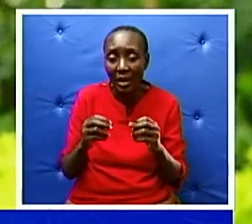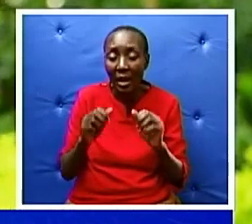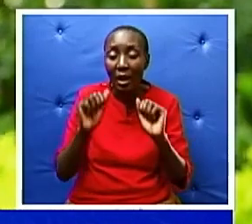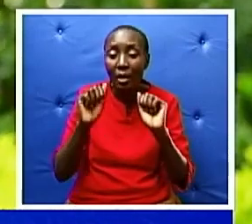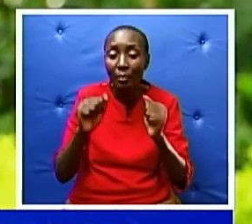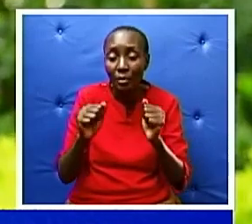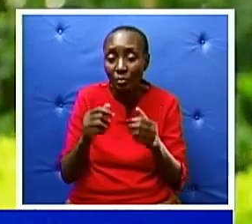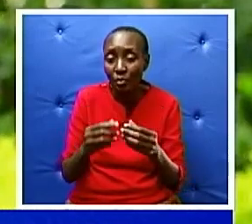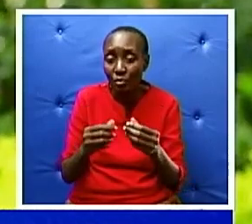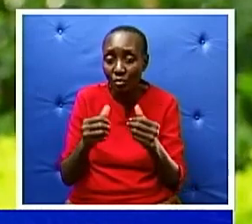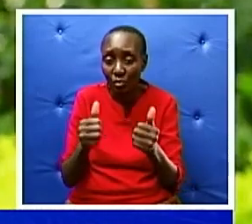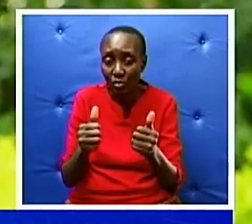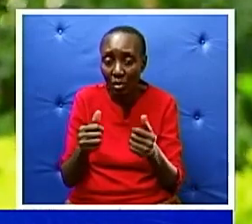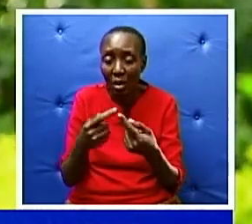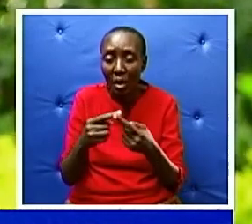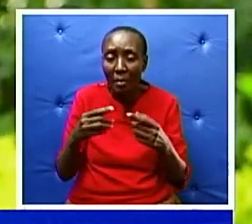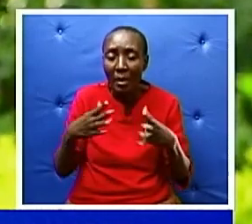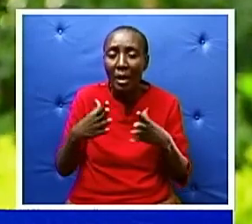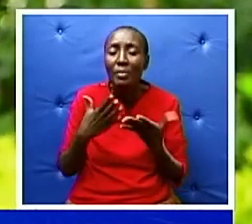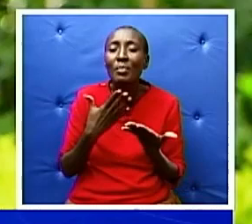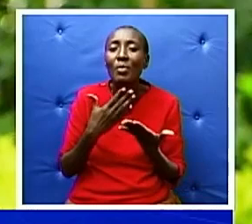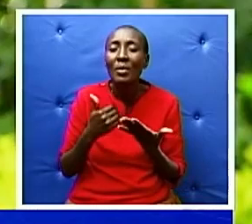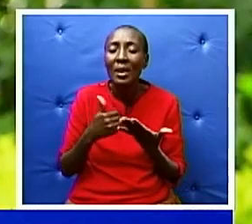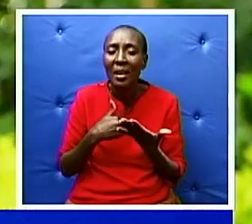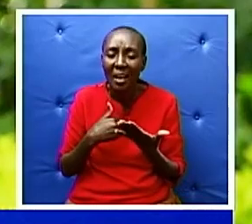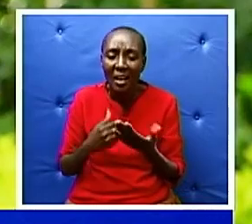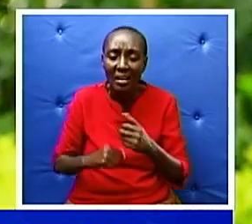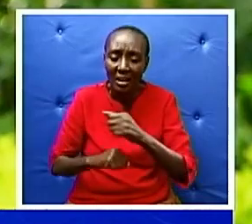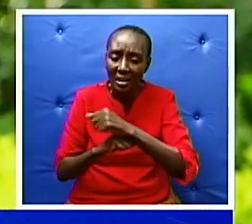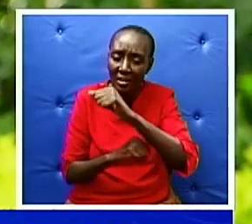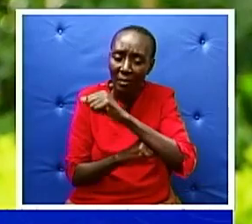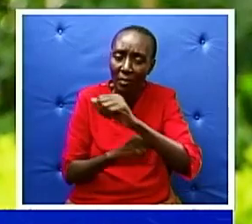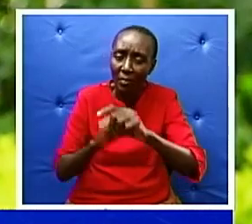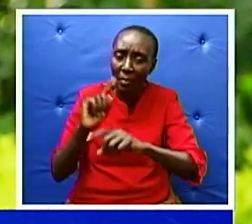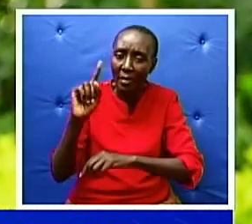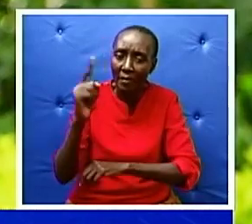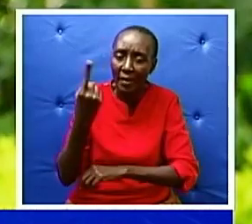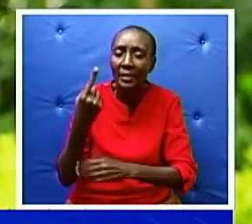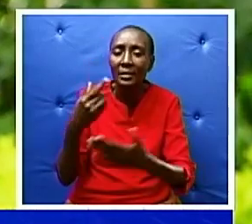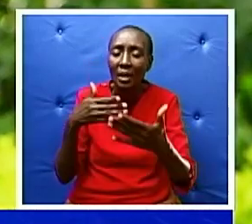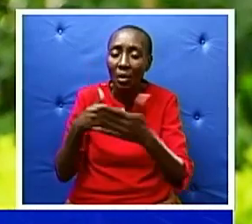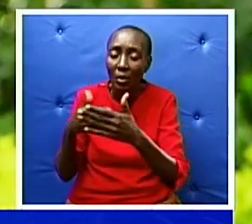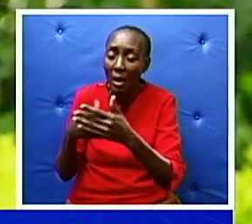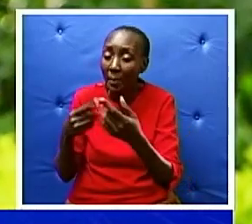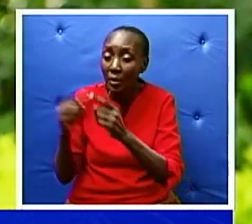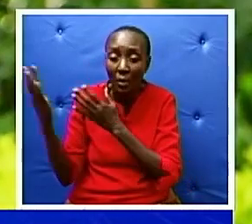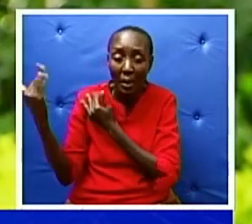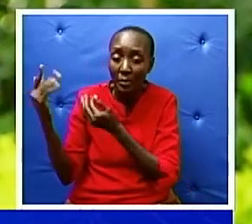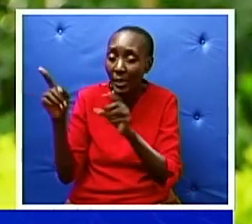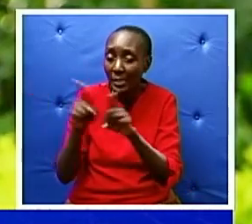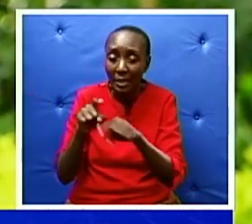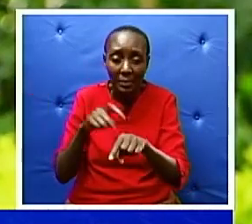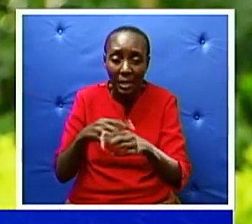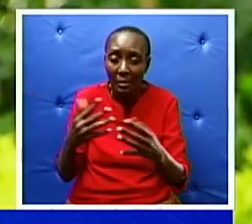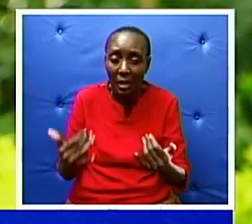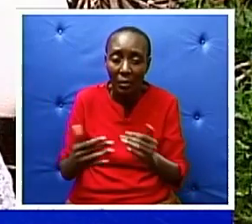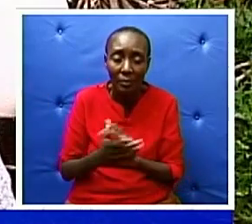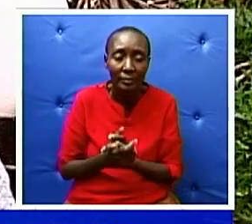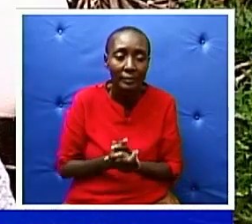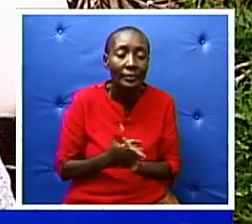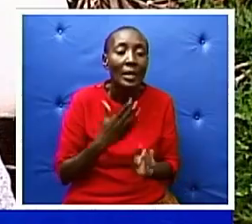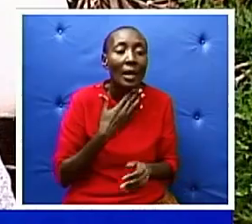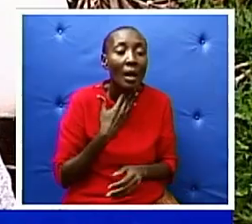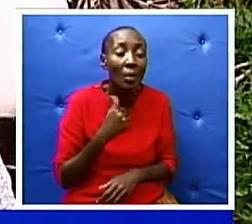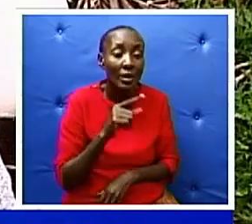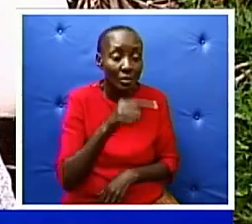if people aren't cushioned in the first lockdown, then are we expecting any cushioning at this time? Well, I want to remind